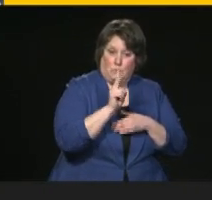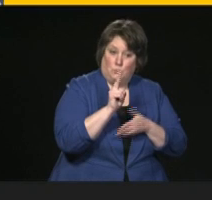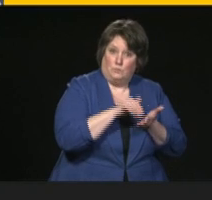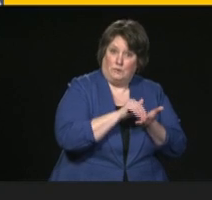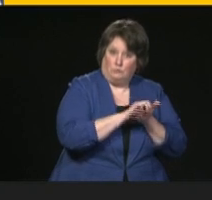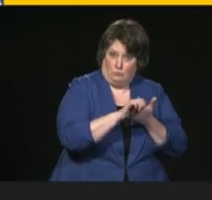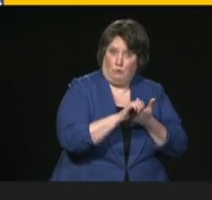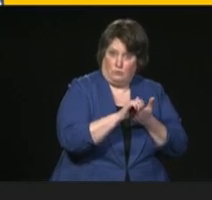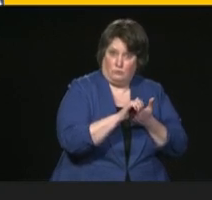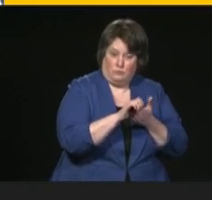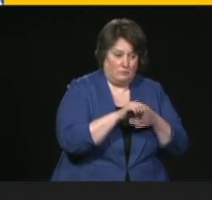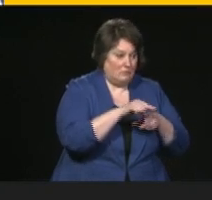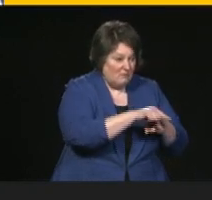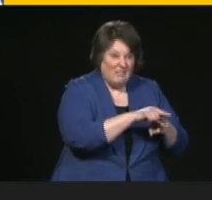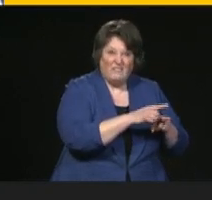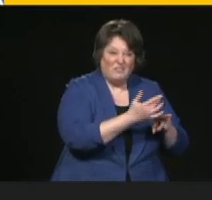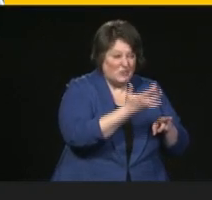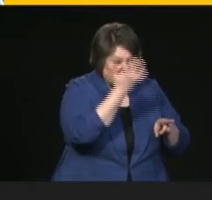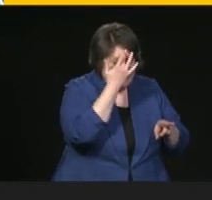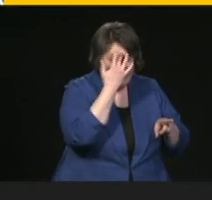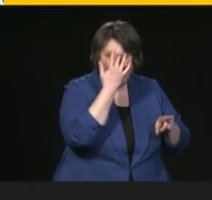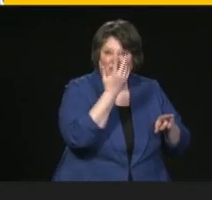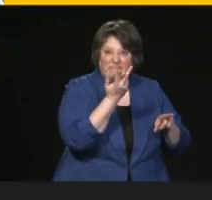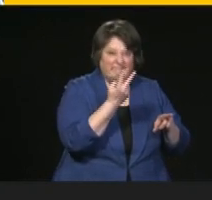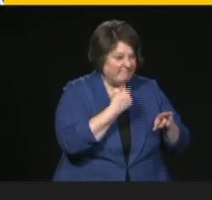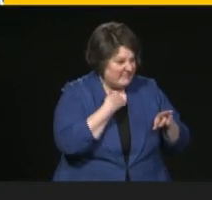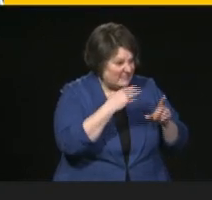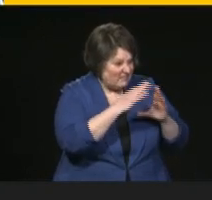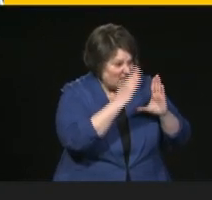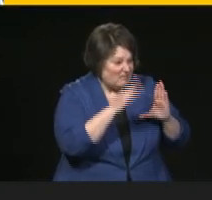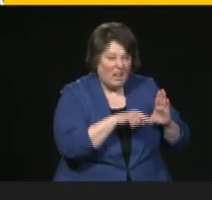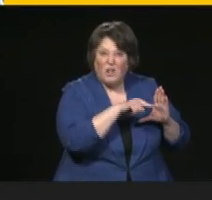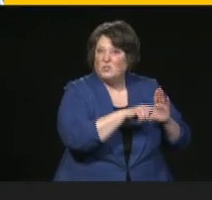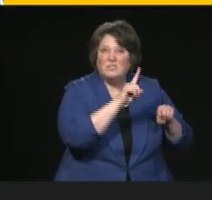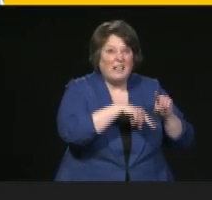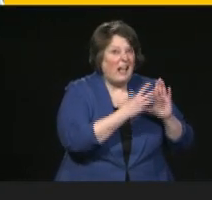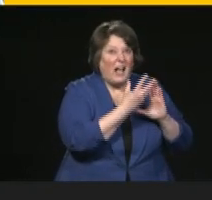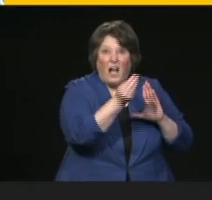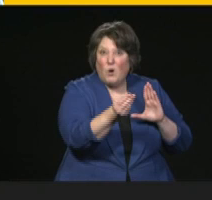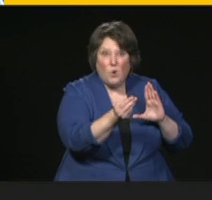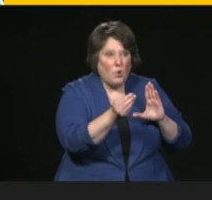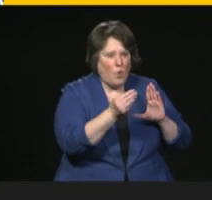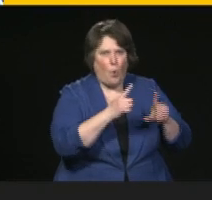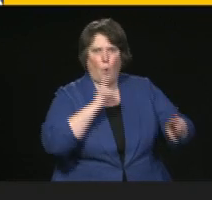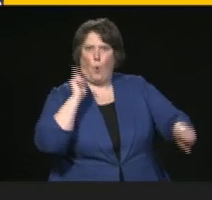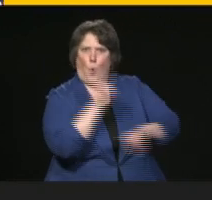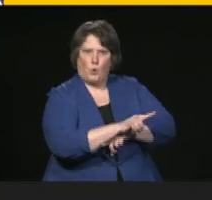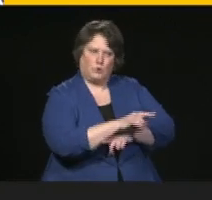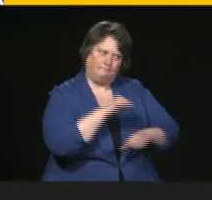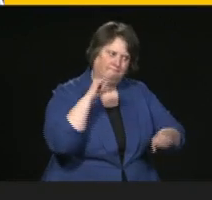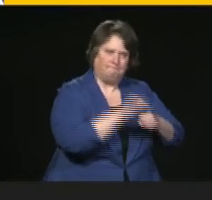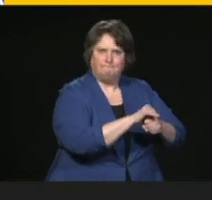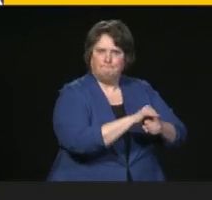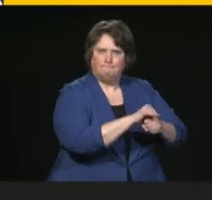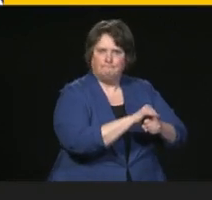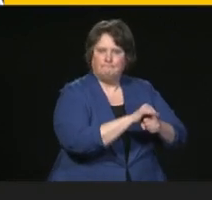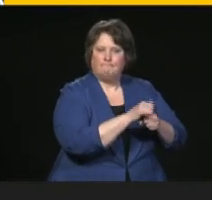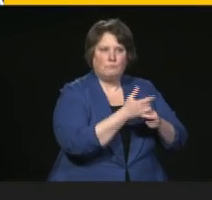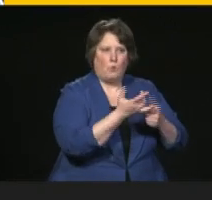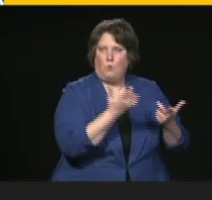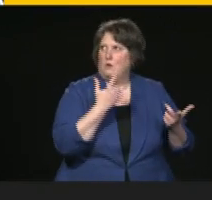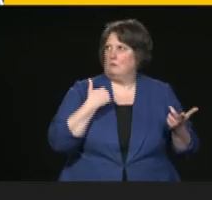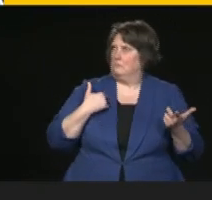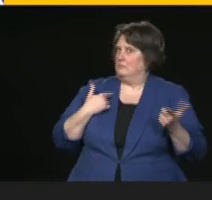or at home because they need to be at home or unable to work, that those people will be able